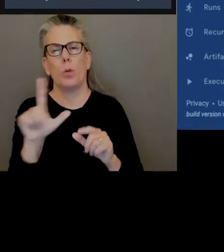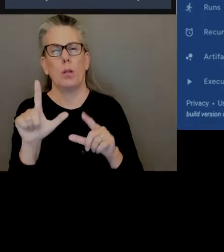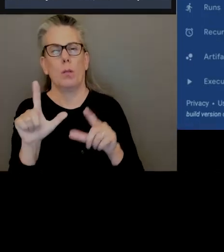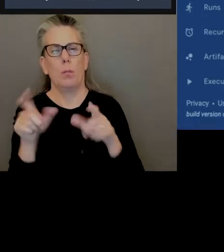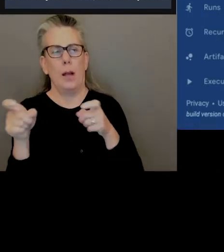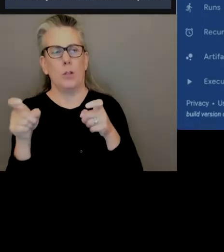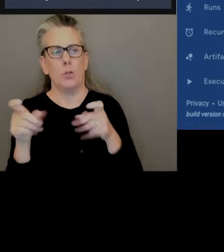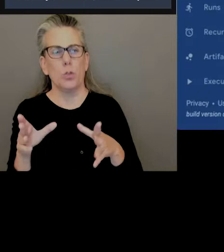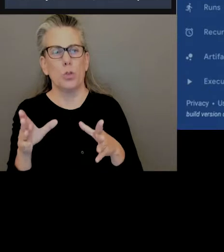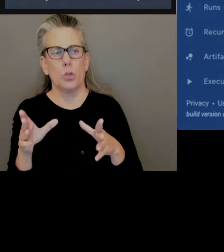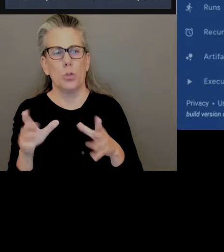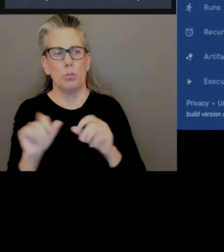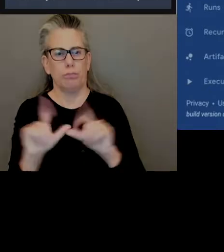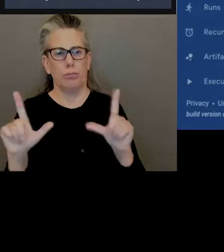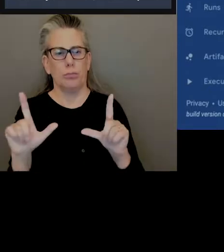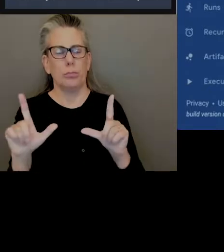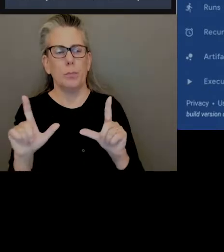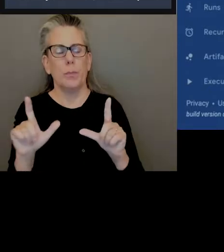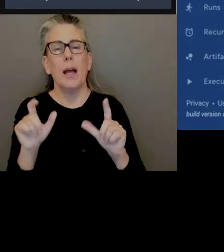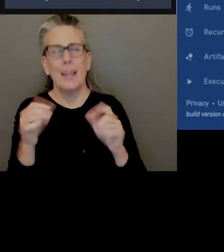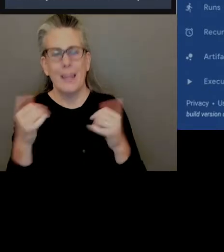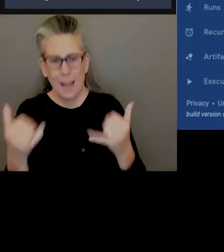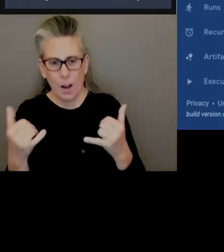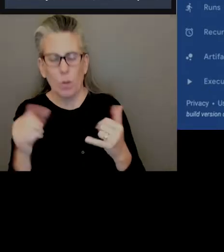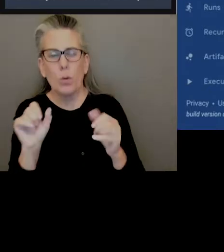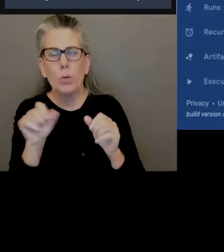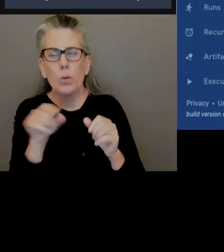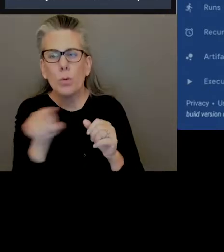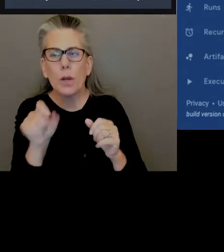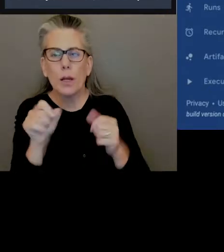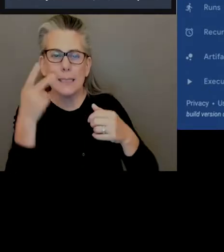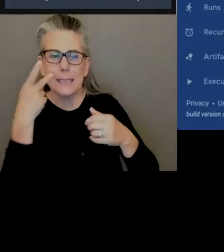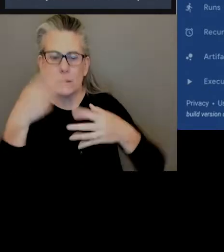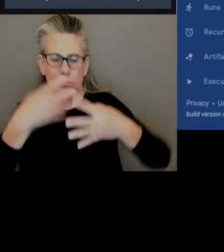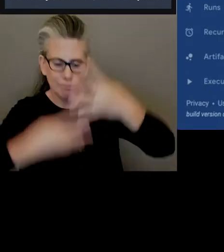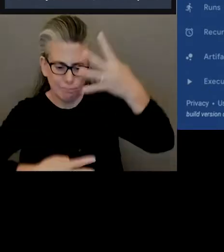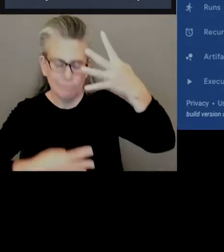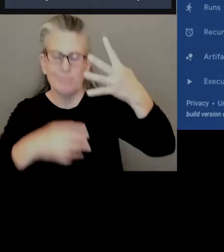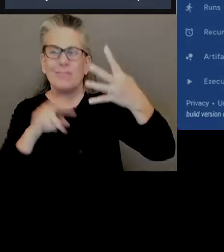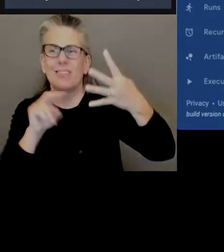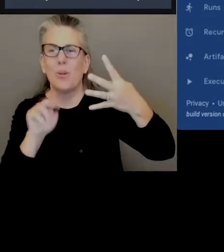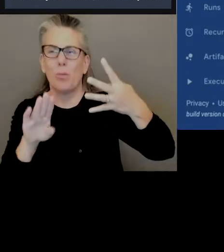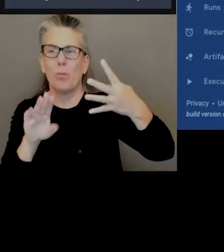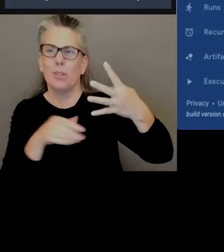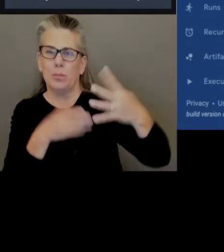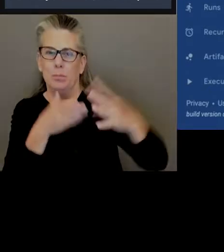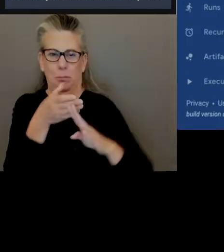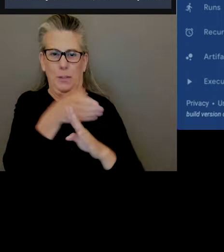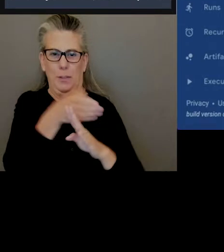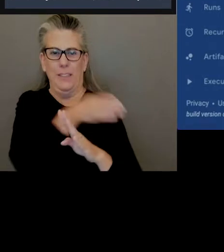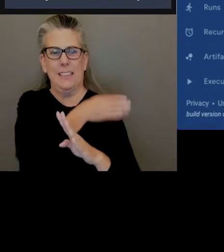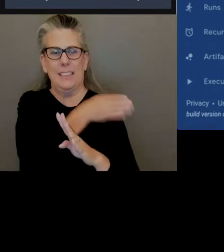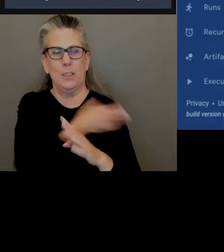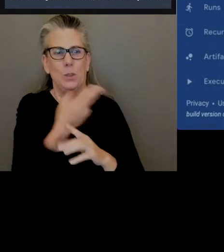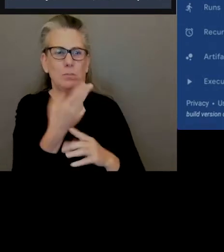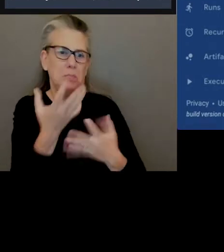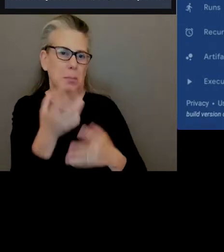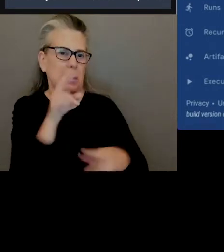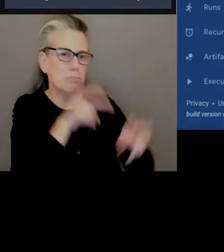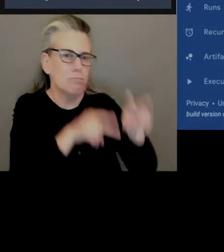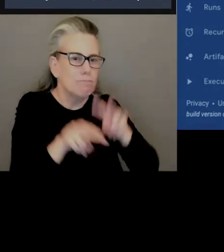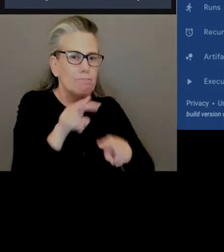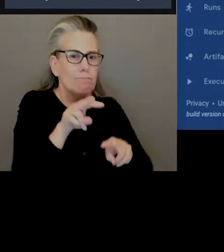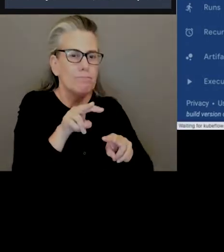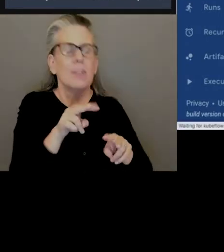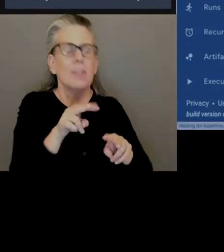Right. And in this screen, you will see all the previous generated notebooks that you might have created. We'll go ahead and create a new one using this